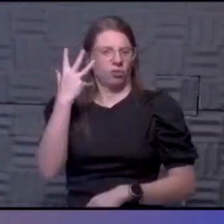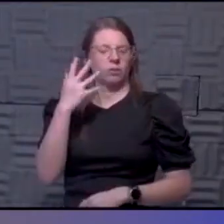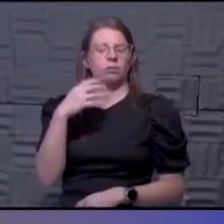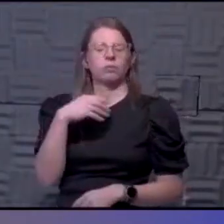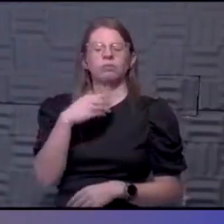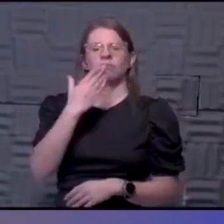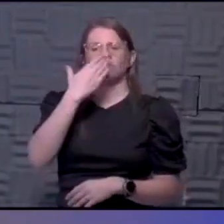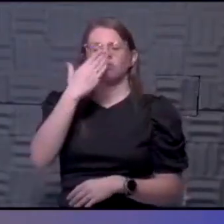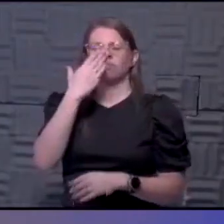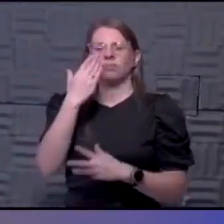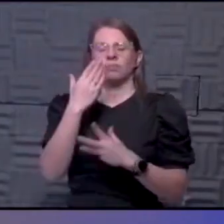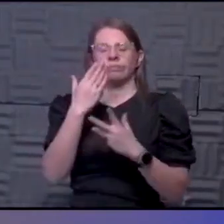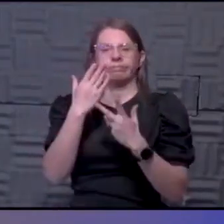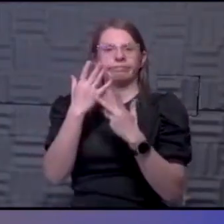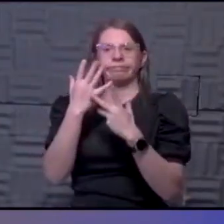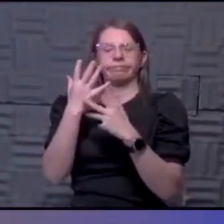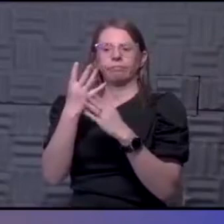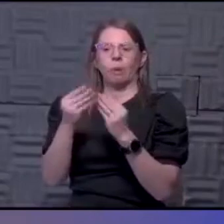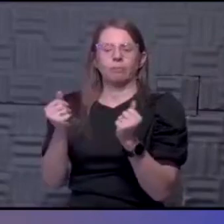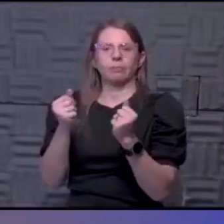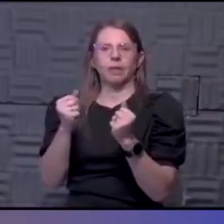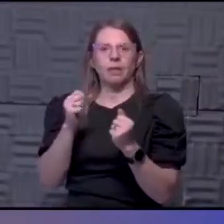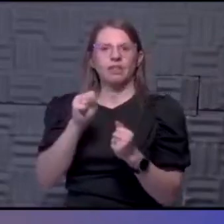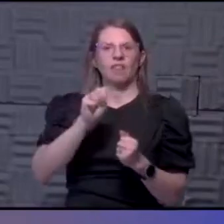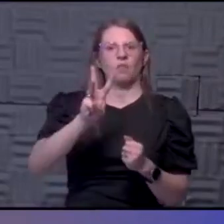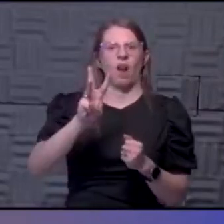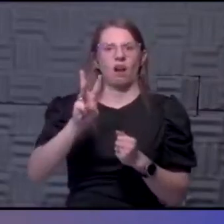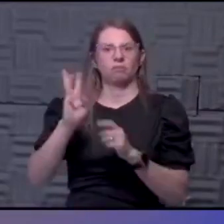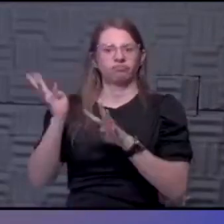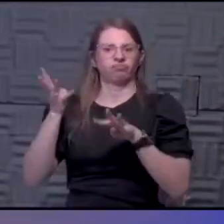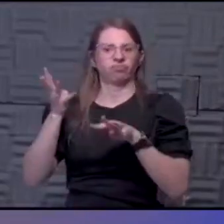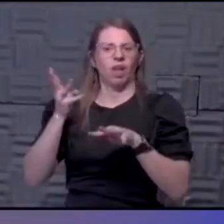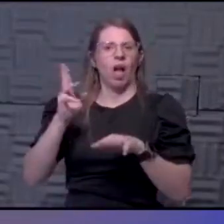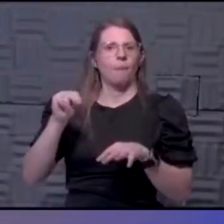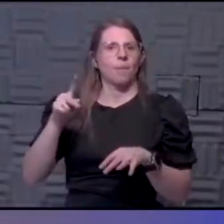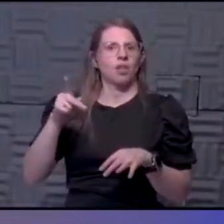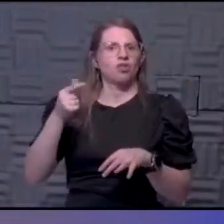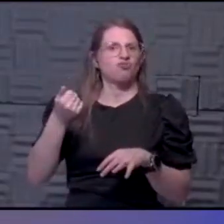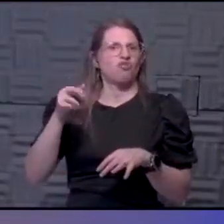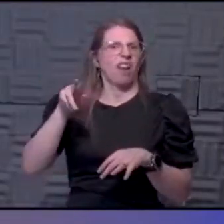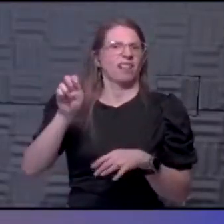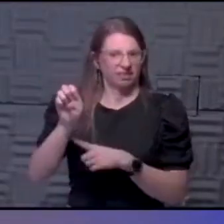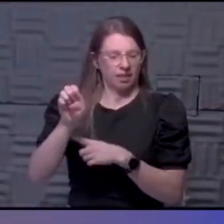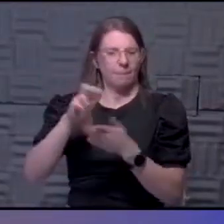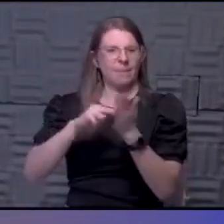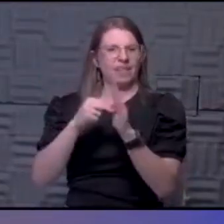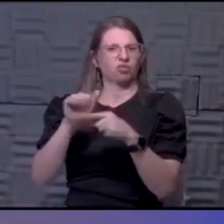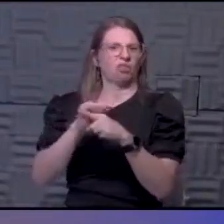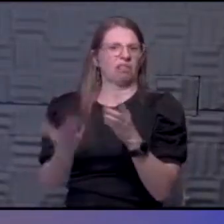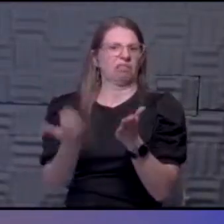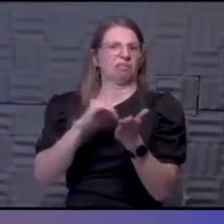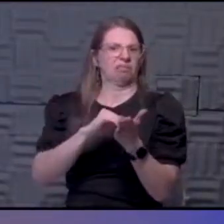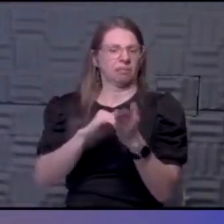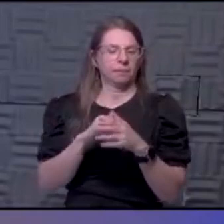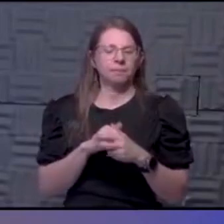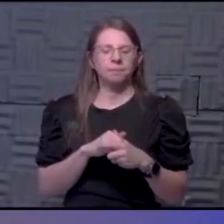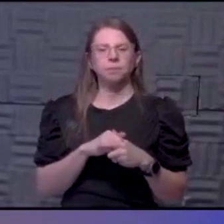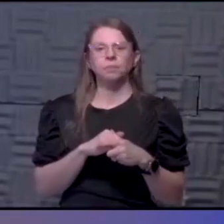regenerate. But something has happened, and now we need a software upgrade. And so the software upgrade is the retraining. And the